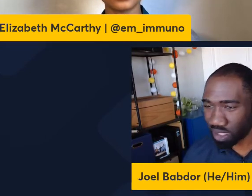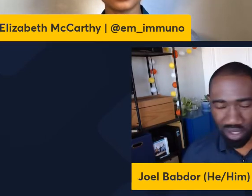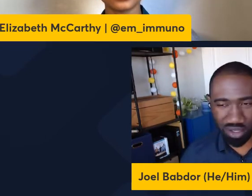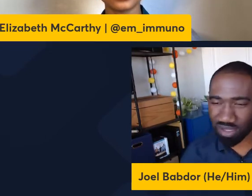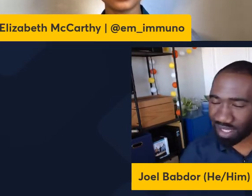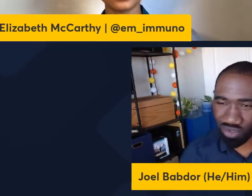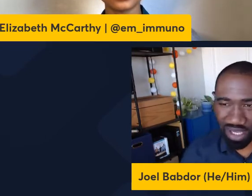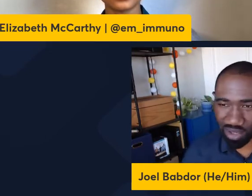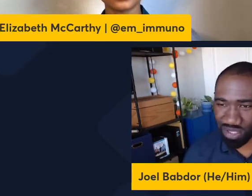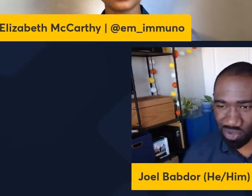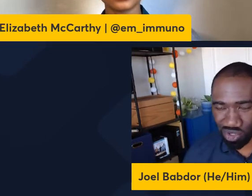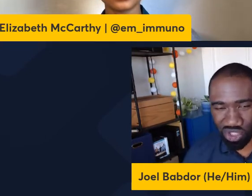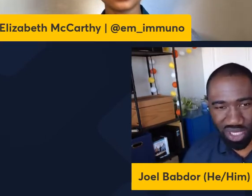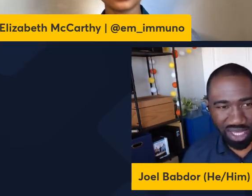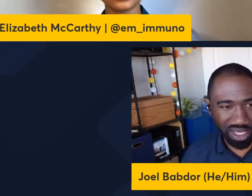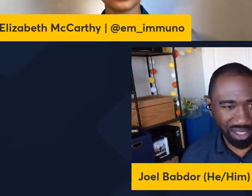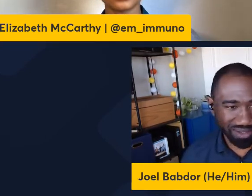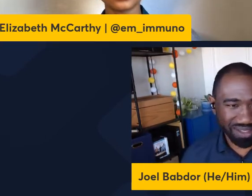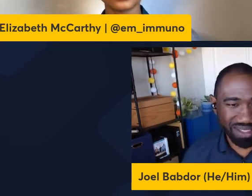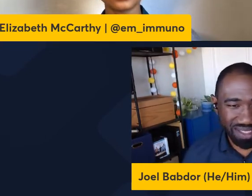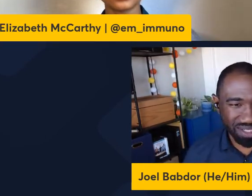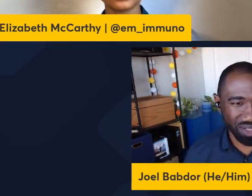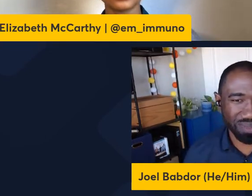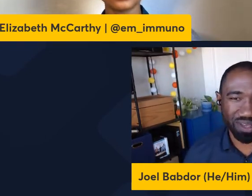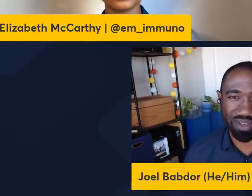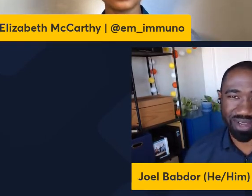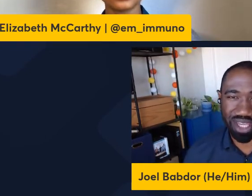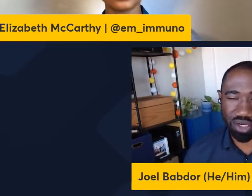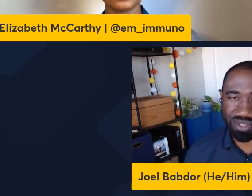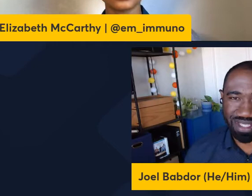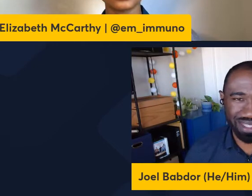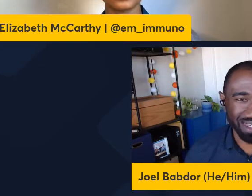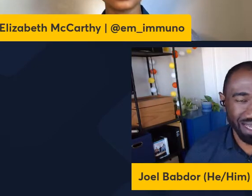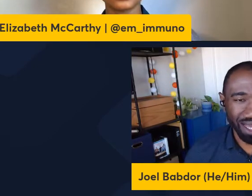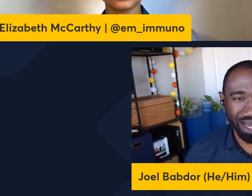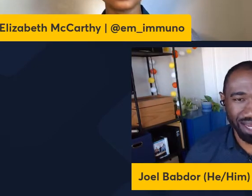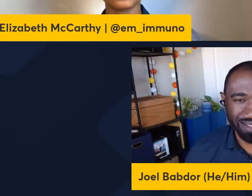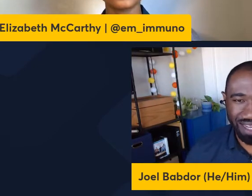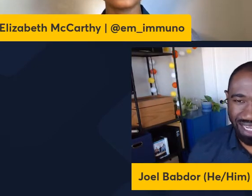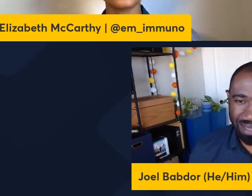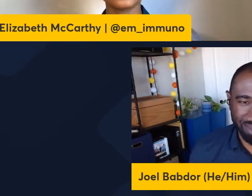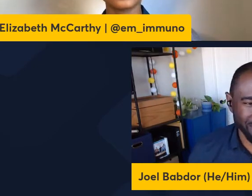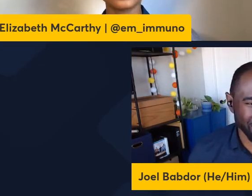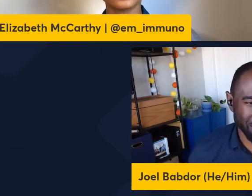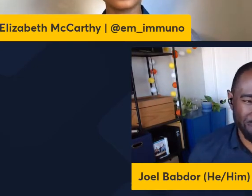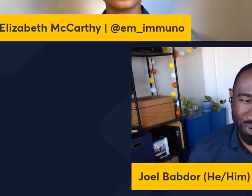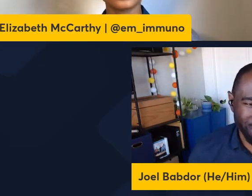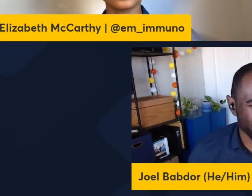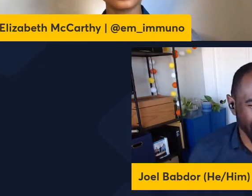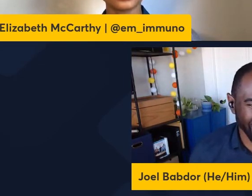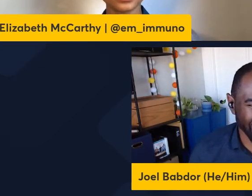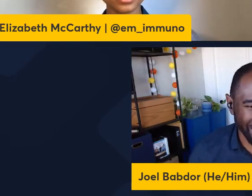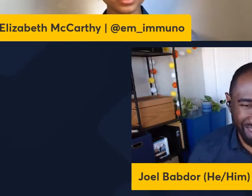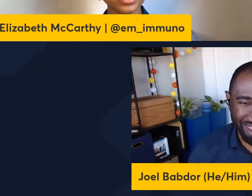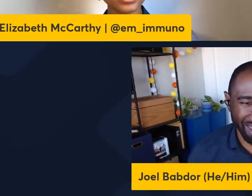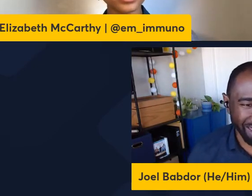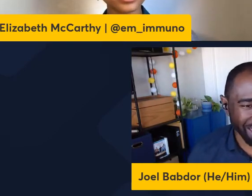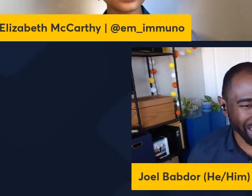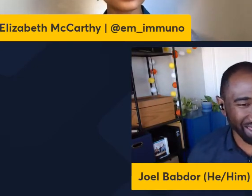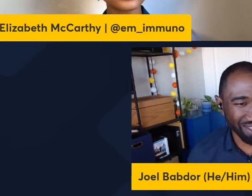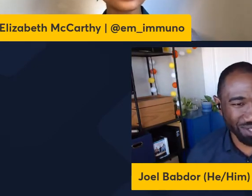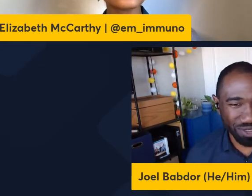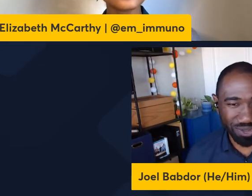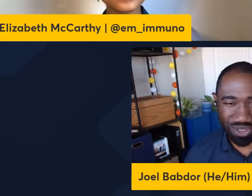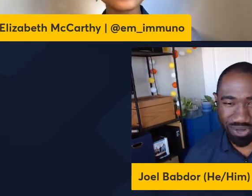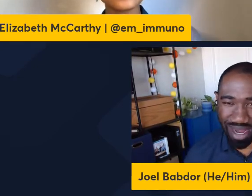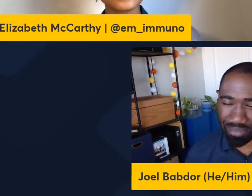your day-to-day research. And this is going to be a very cozy time. It's going to be more chat than anything.